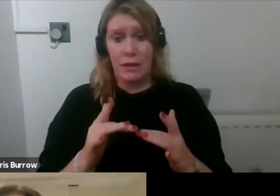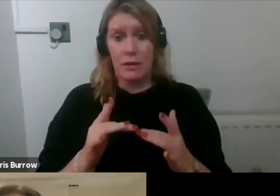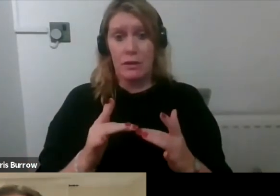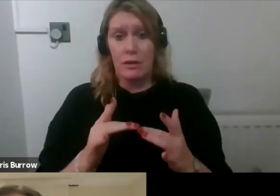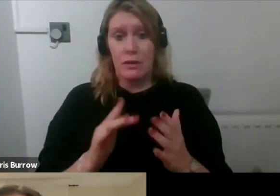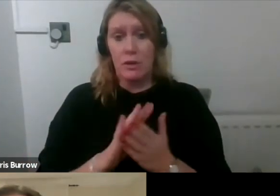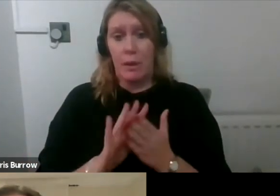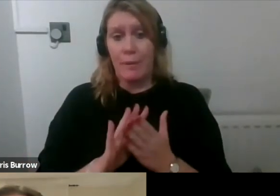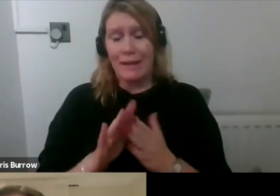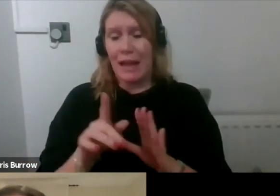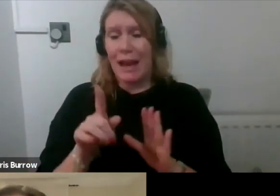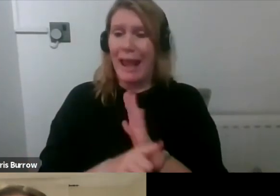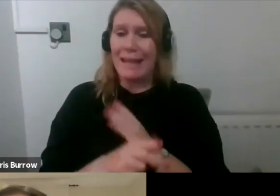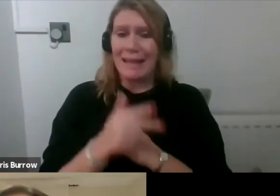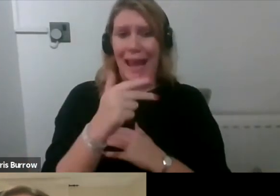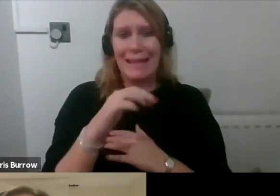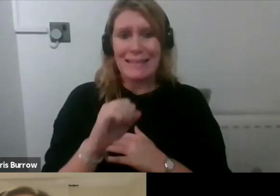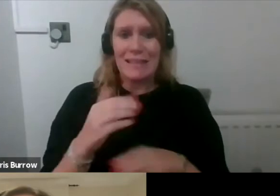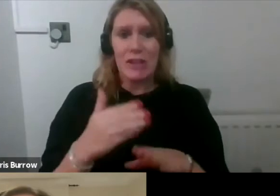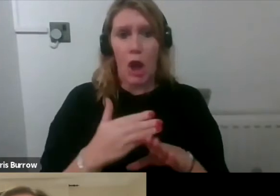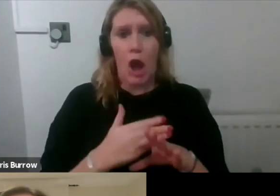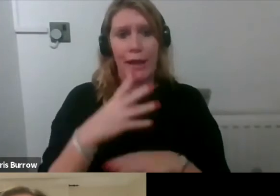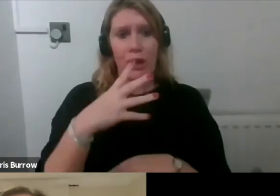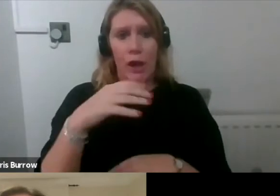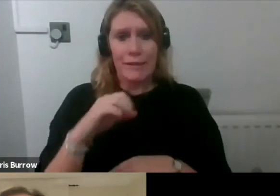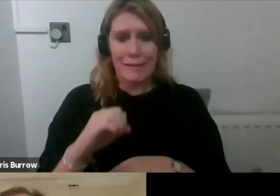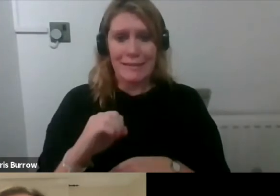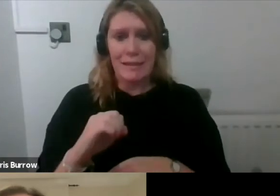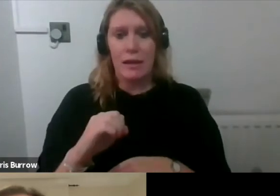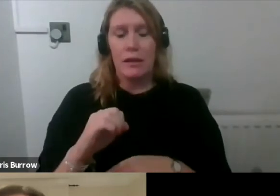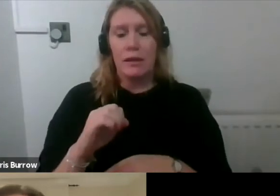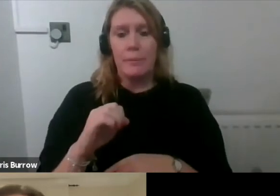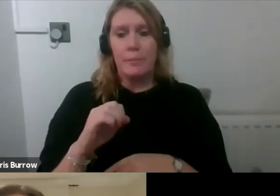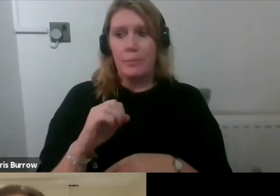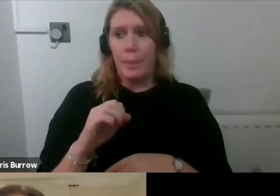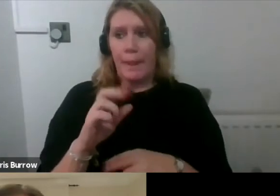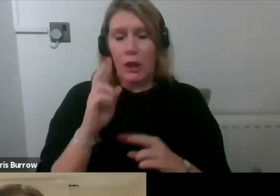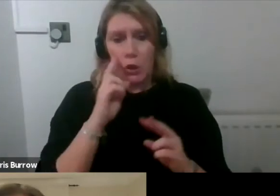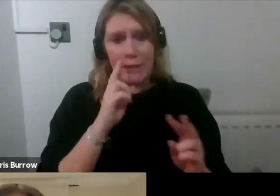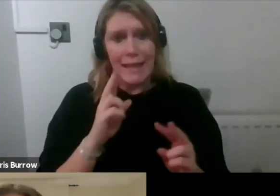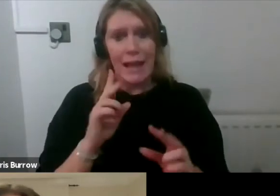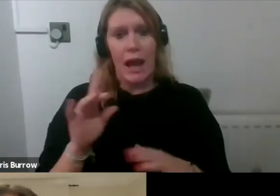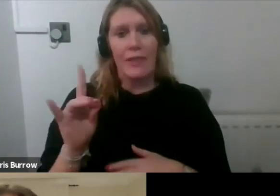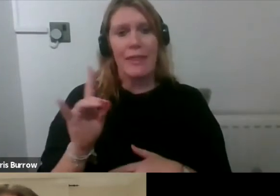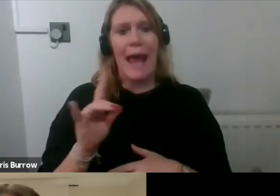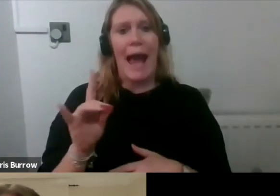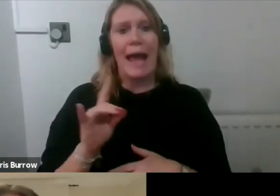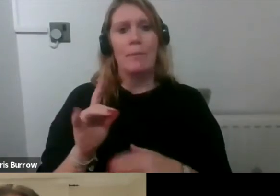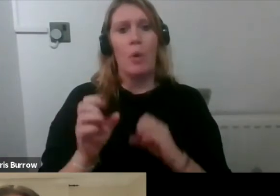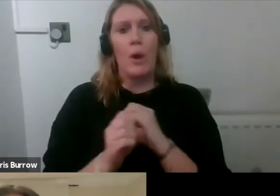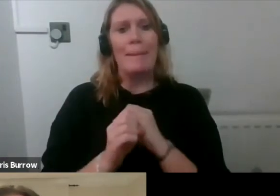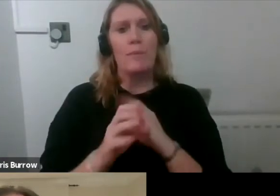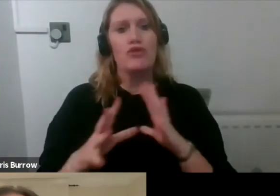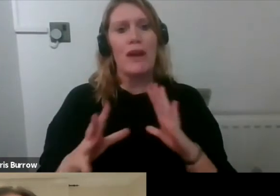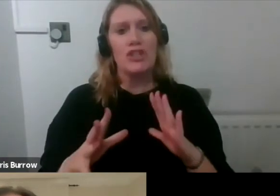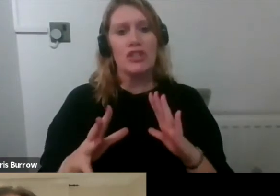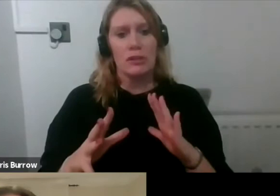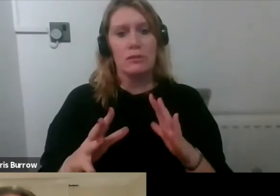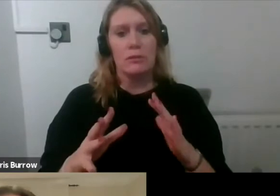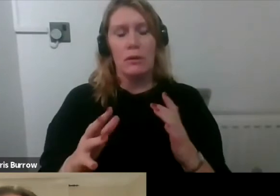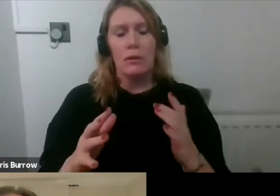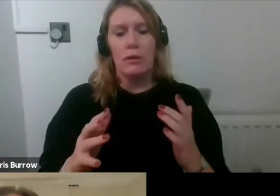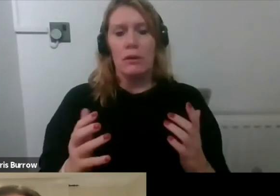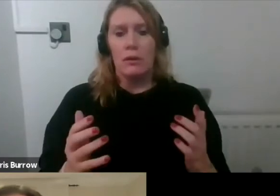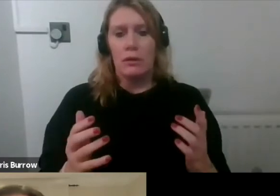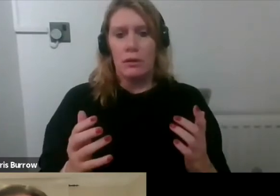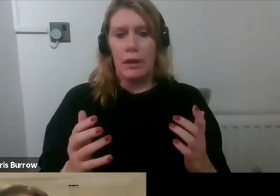late 80s, early 90s. And you look at things like the Animal Liberation Front. I wasn't involved myself, but I had a lot of friends who were involved in the